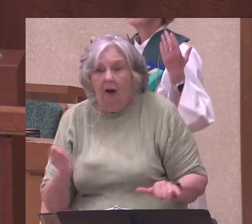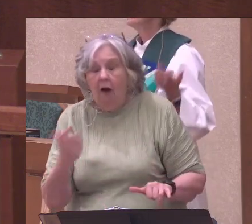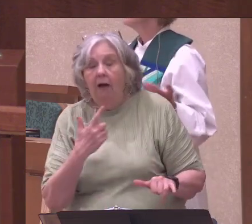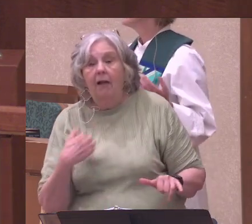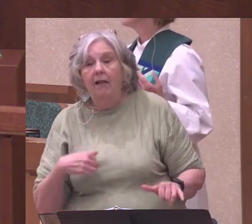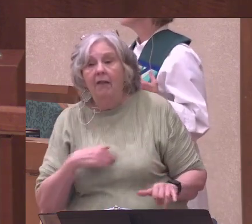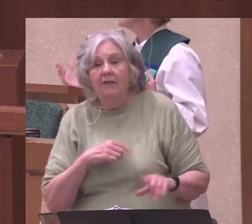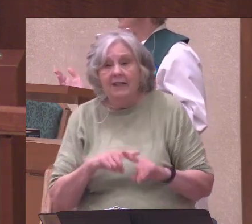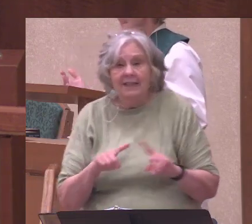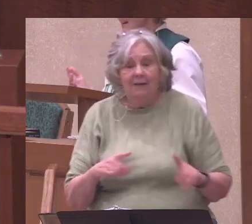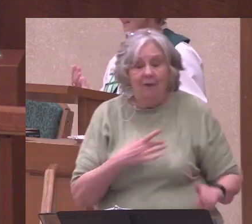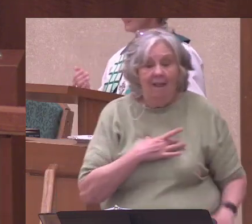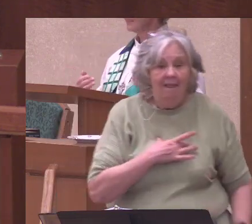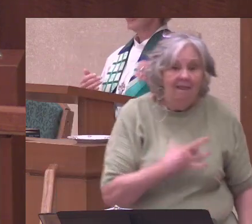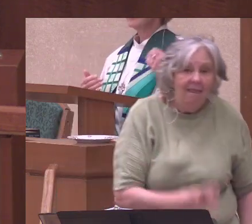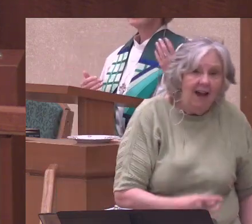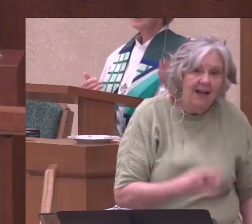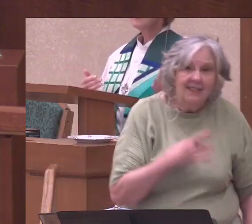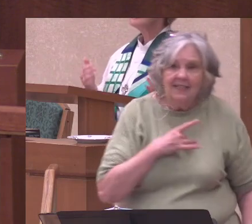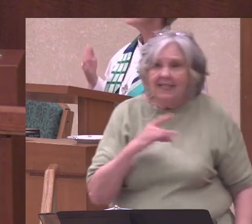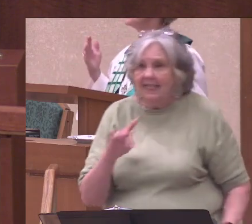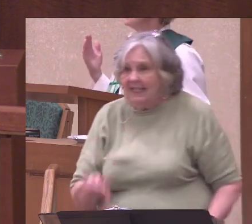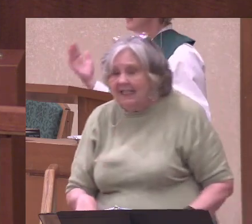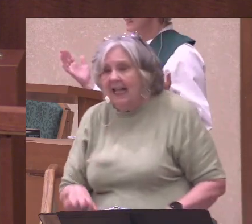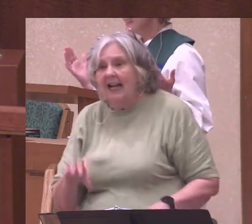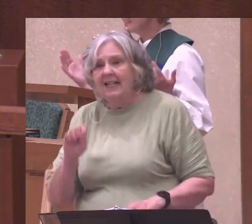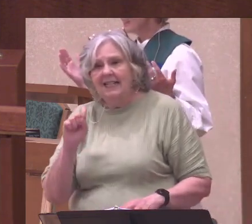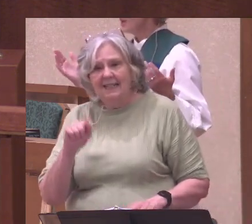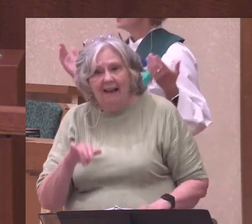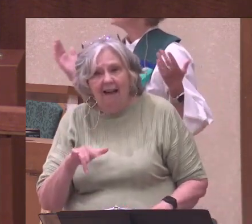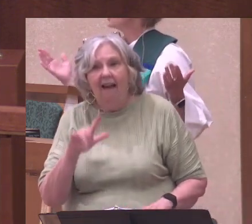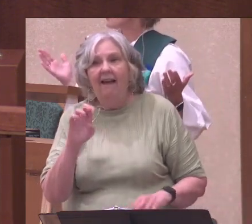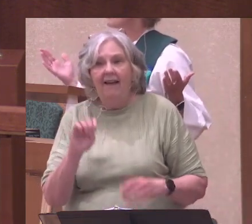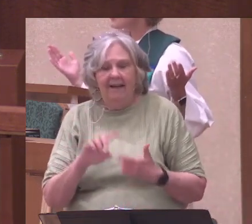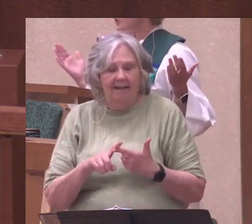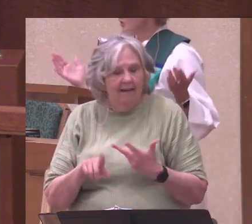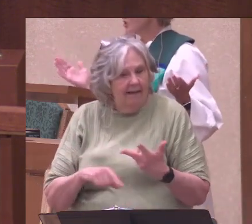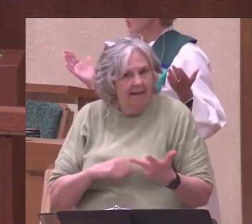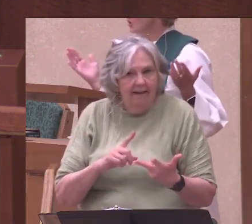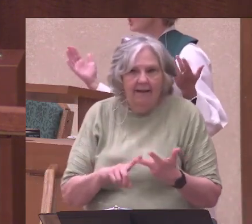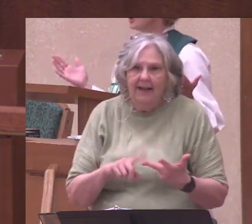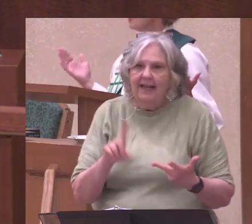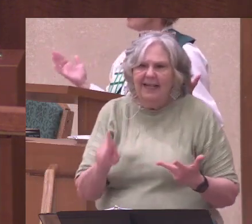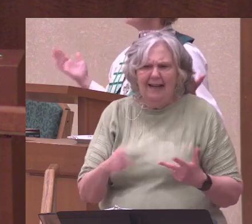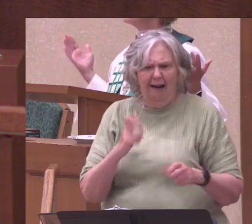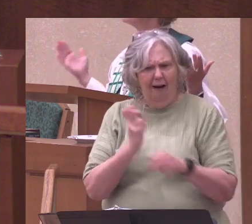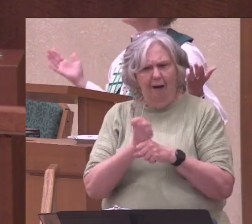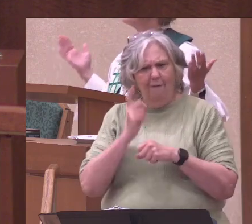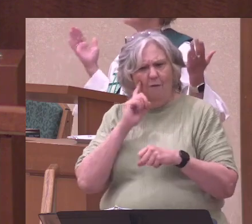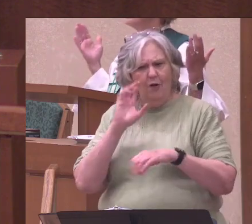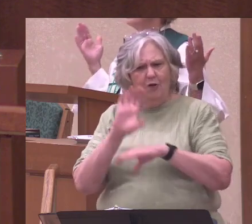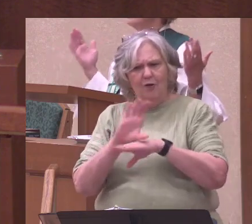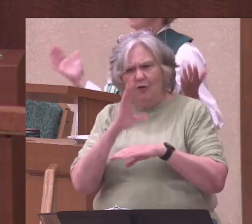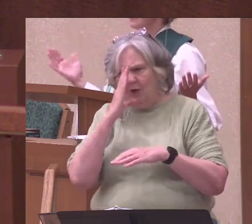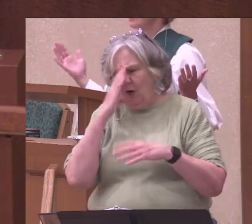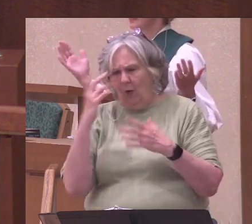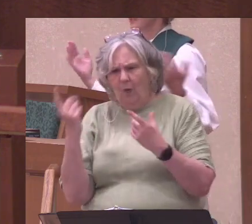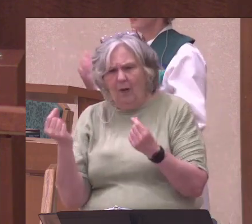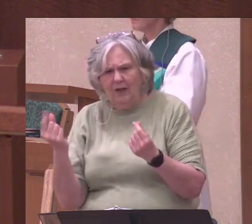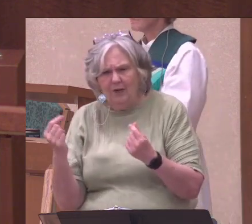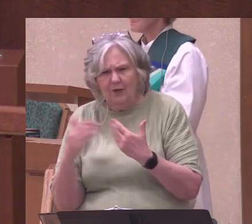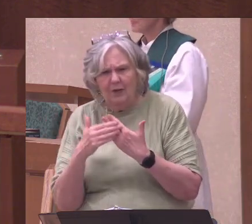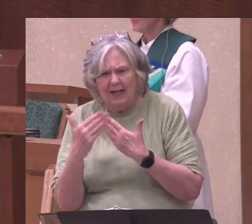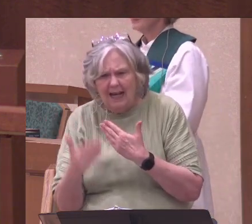different likes and dislikes and styles and needs, it's hard for the churches to know what to do